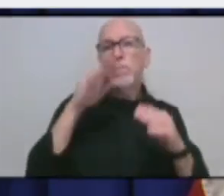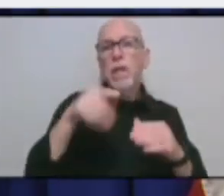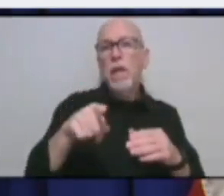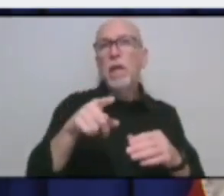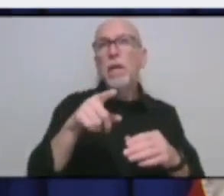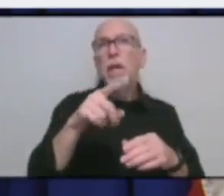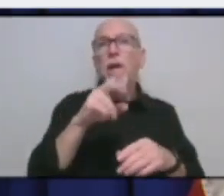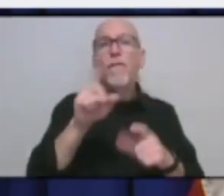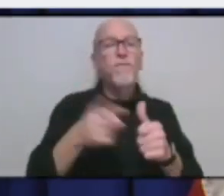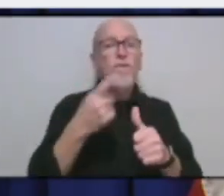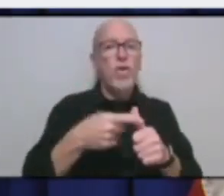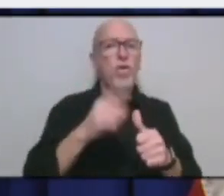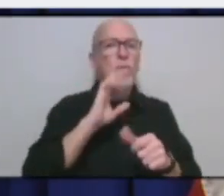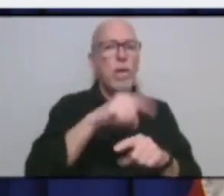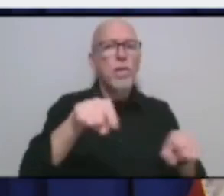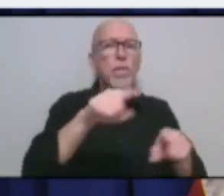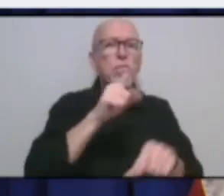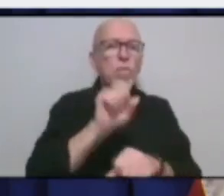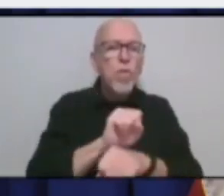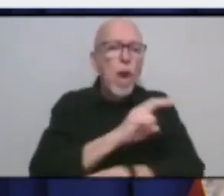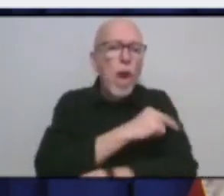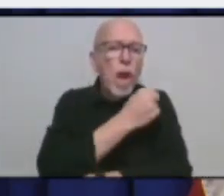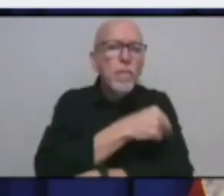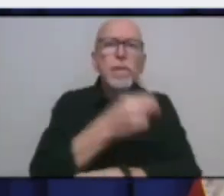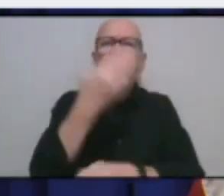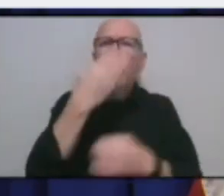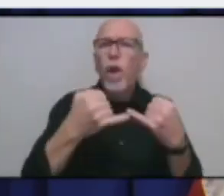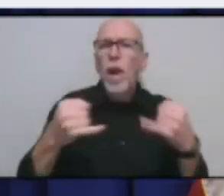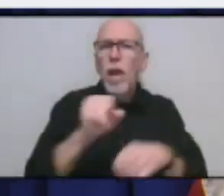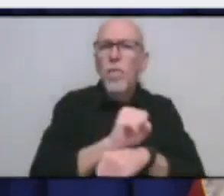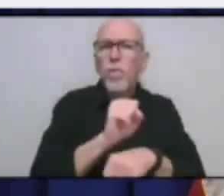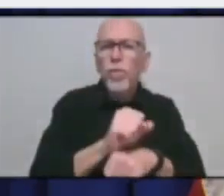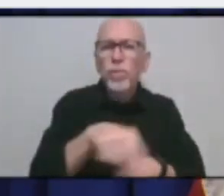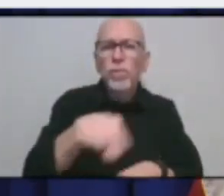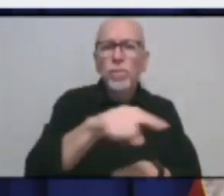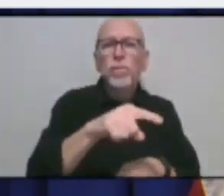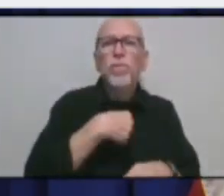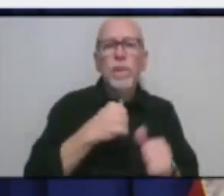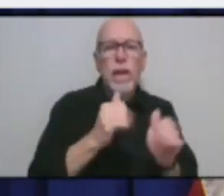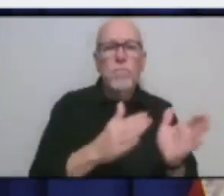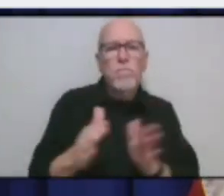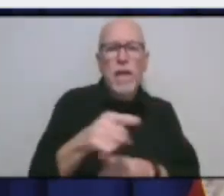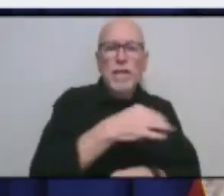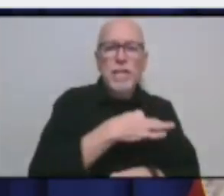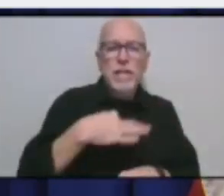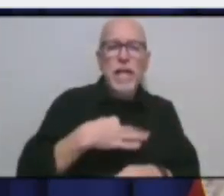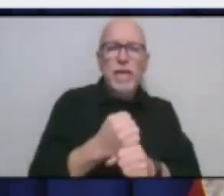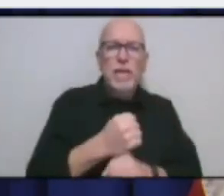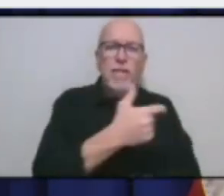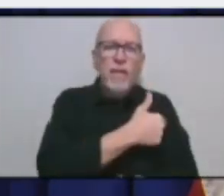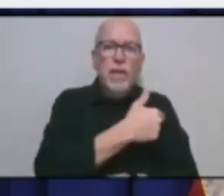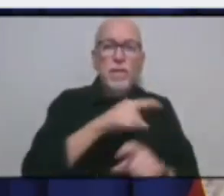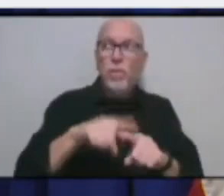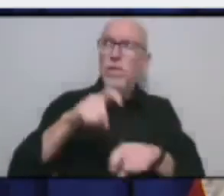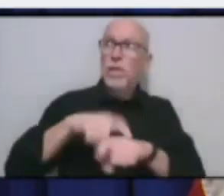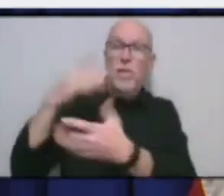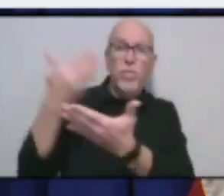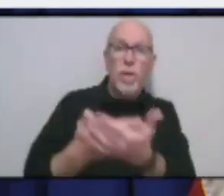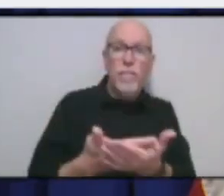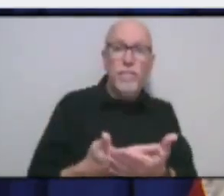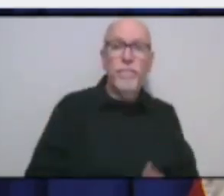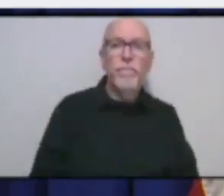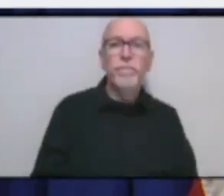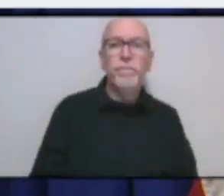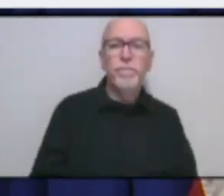and frontline healthcare workers so that they will be prepared and we can prepare their staff to receive the vaccine when it arrives. For